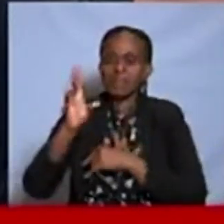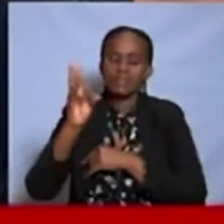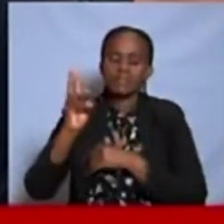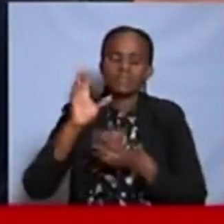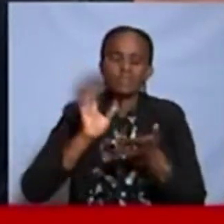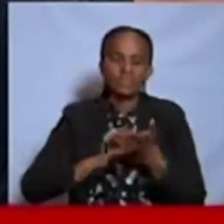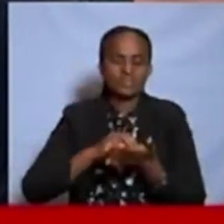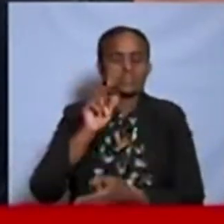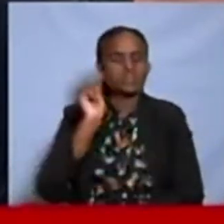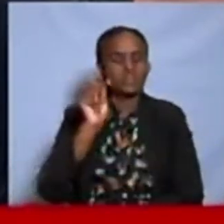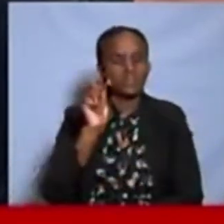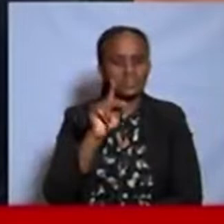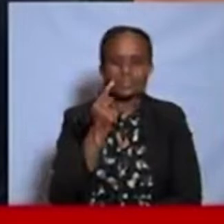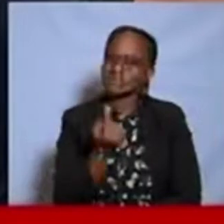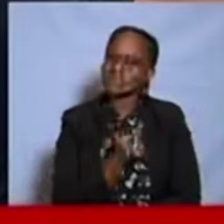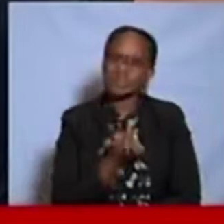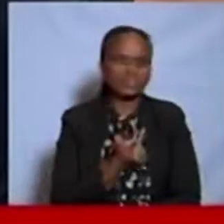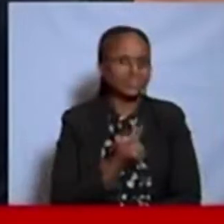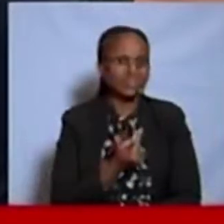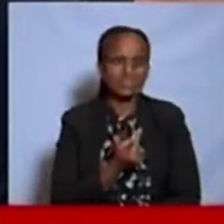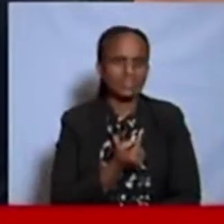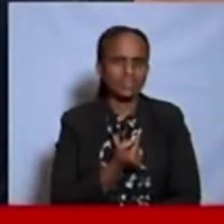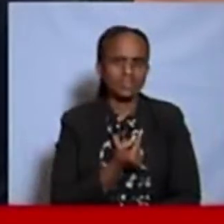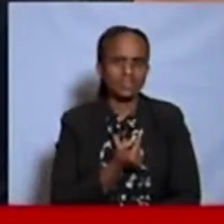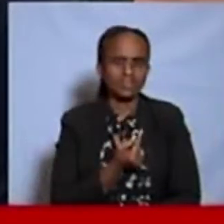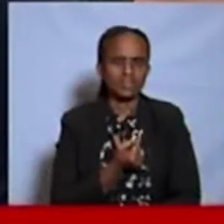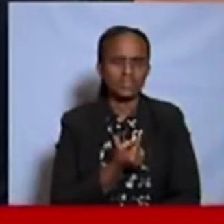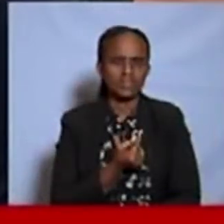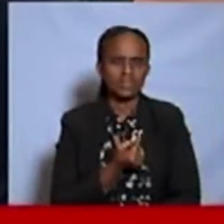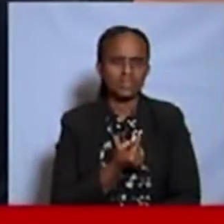76,000 kwacha only.